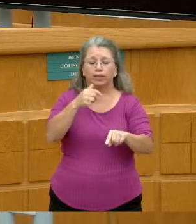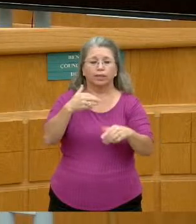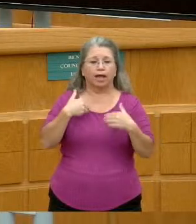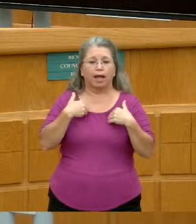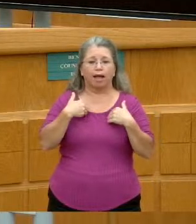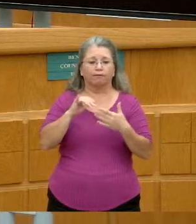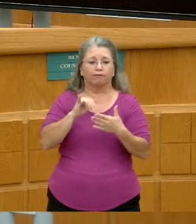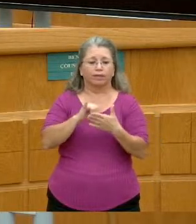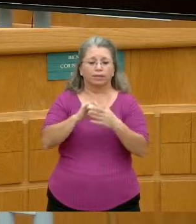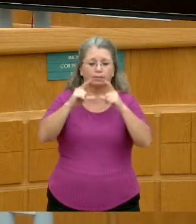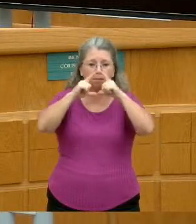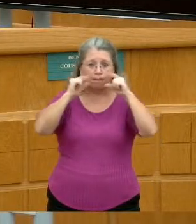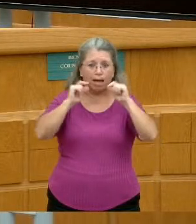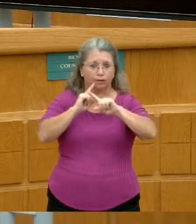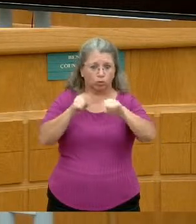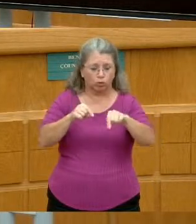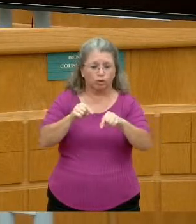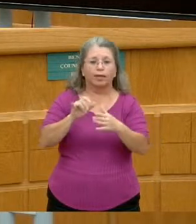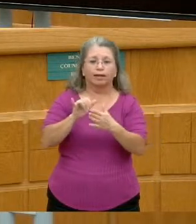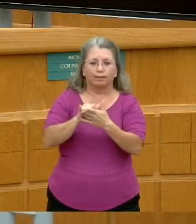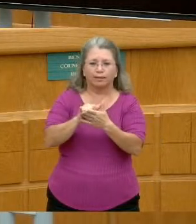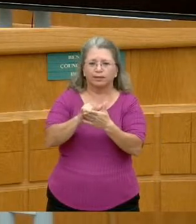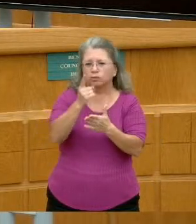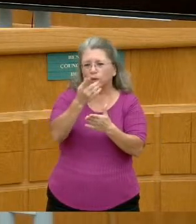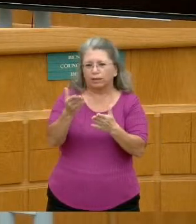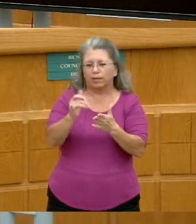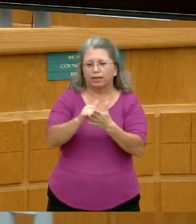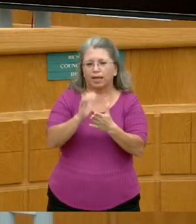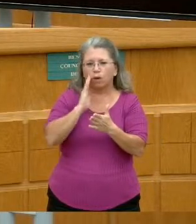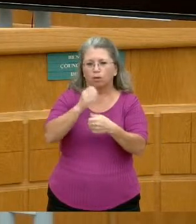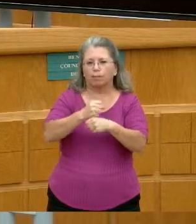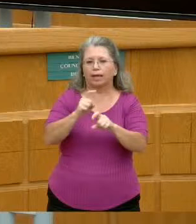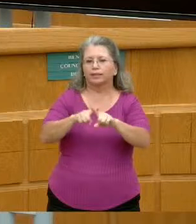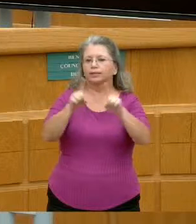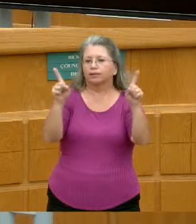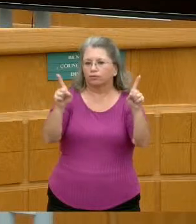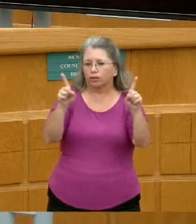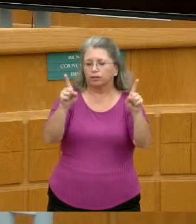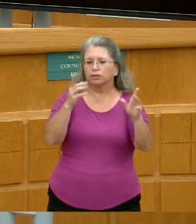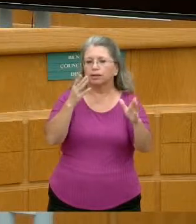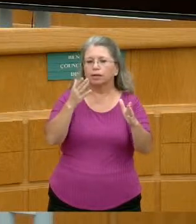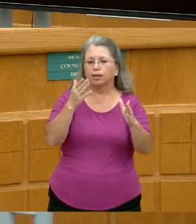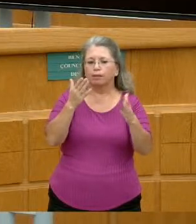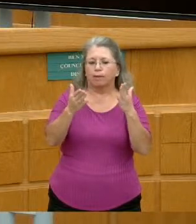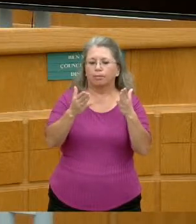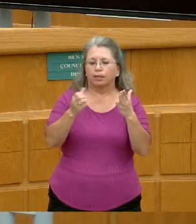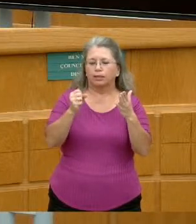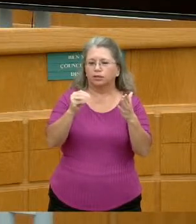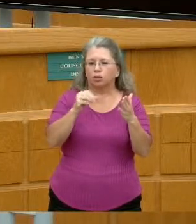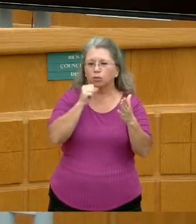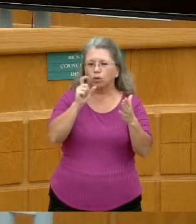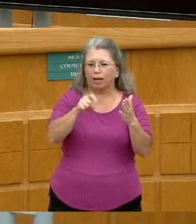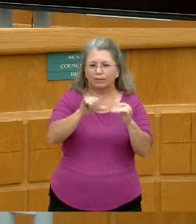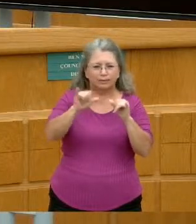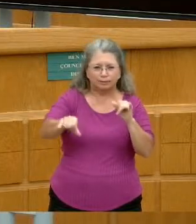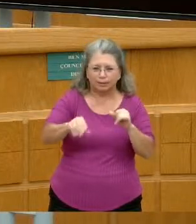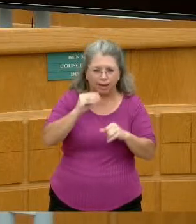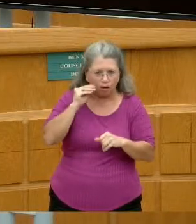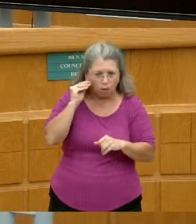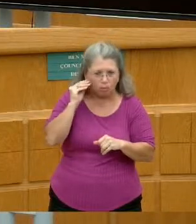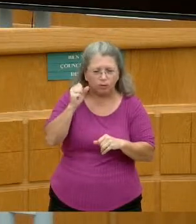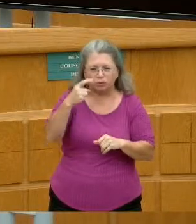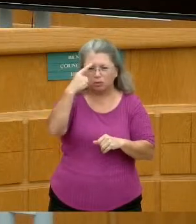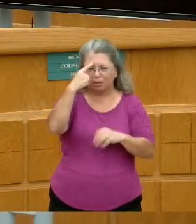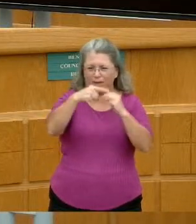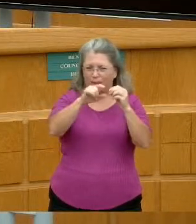difference for us to hopefully not have to stay at home to control this outbreak. So think about that when you're making a decision of